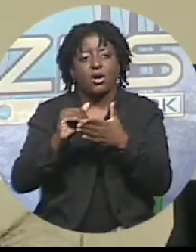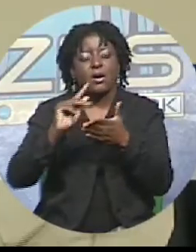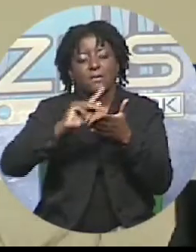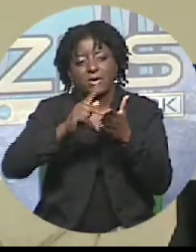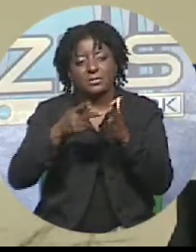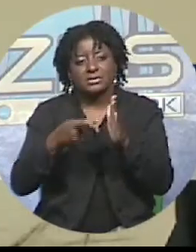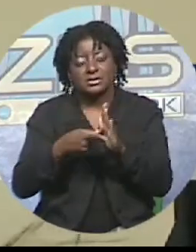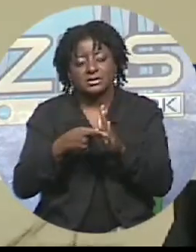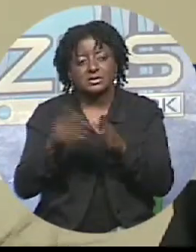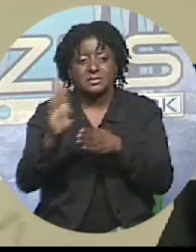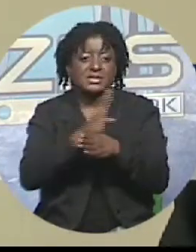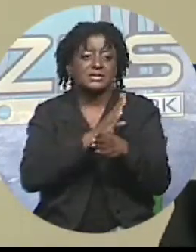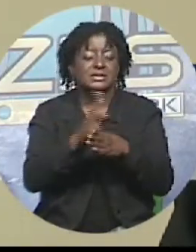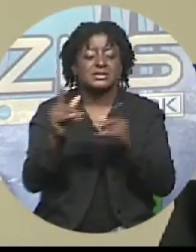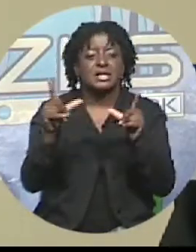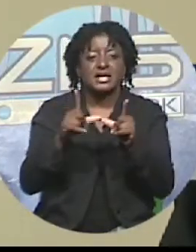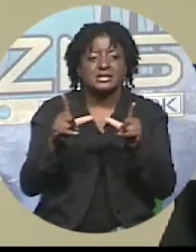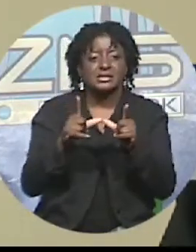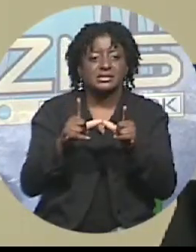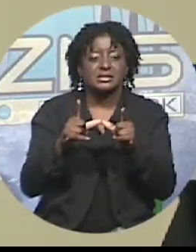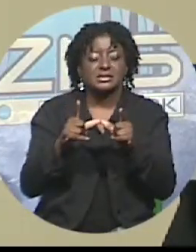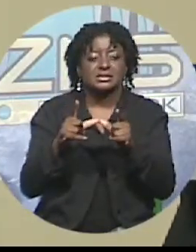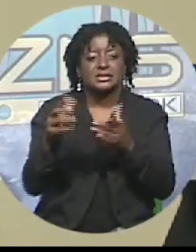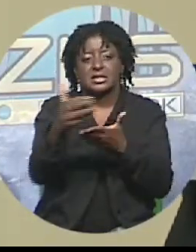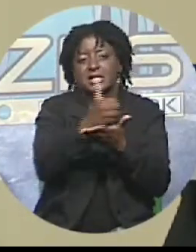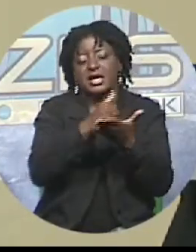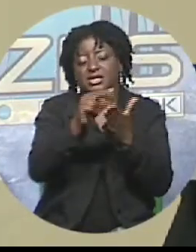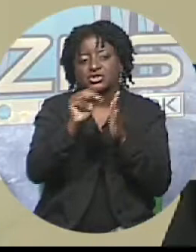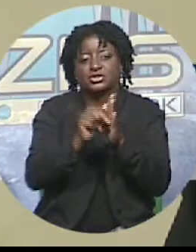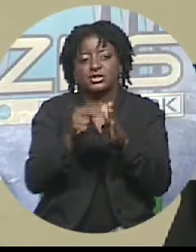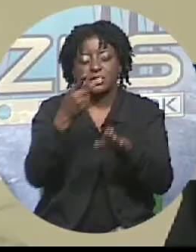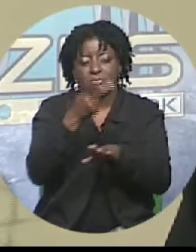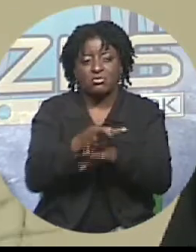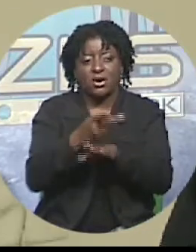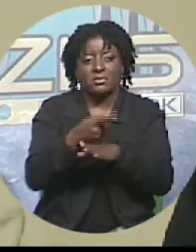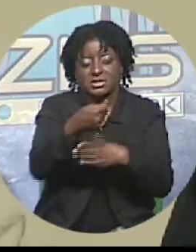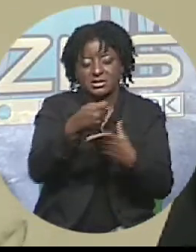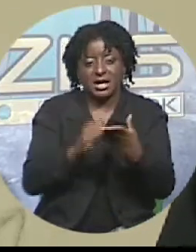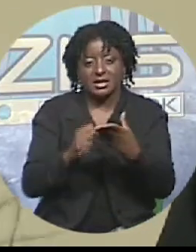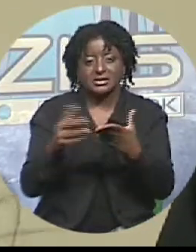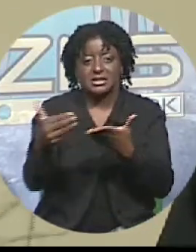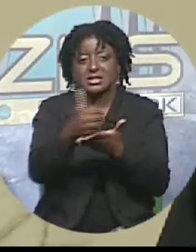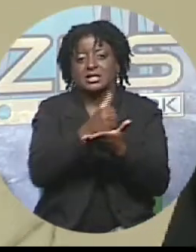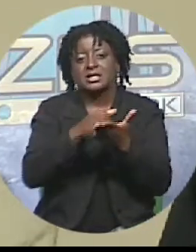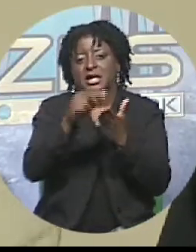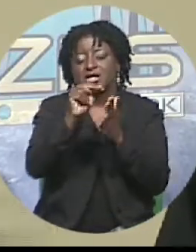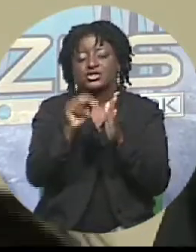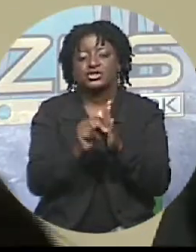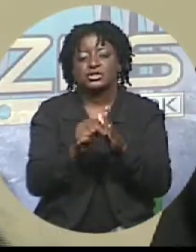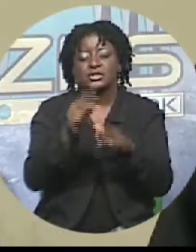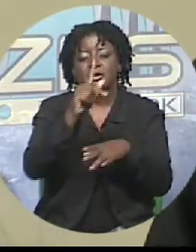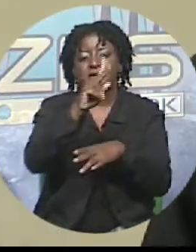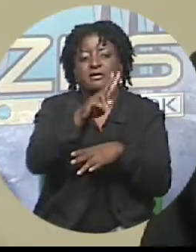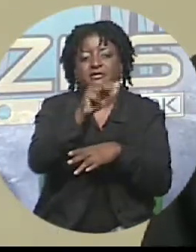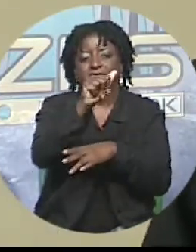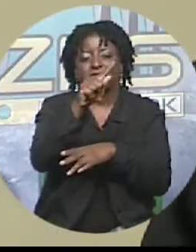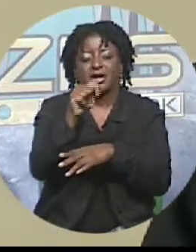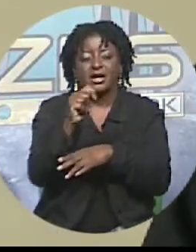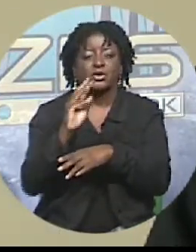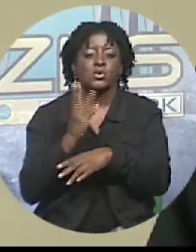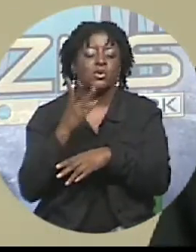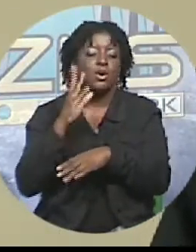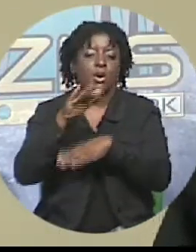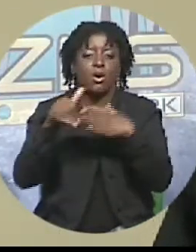business license, collection of property tax, collection of VAT, they're all going to be operating out of this premises.